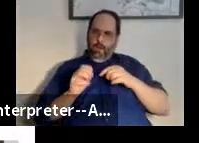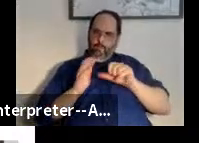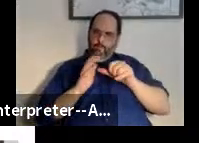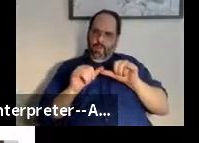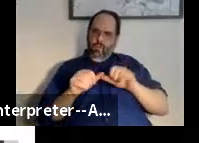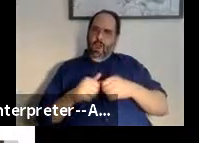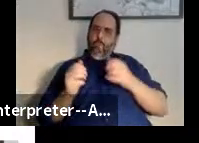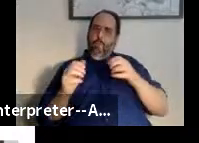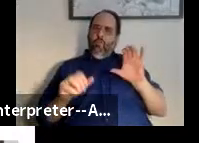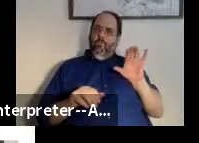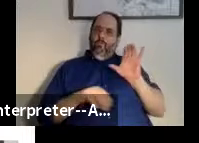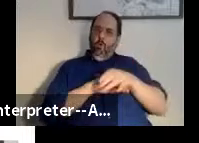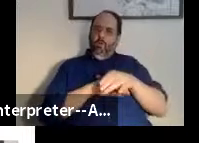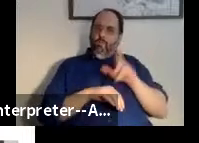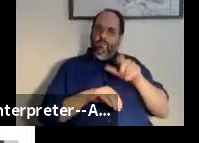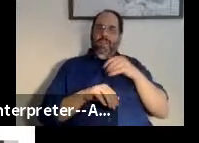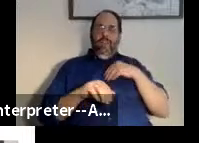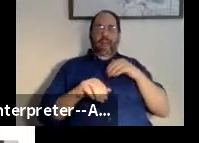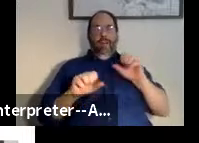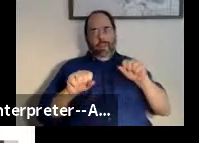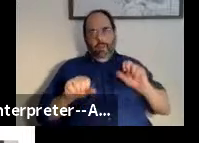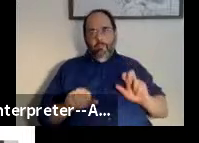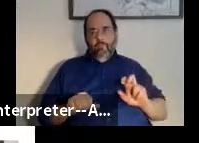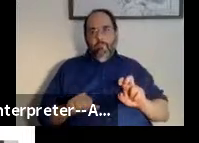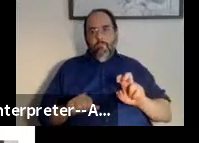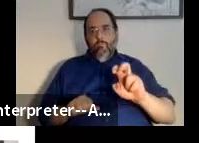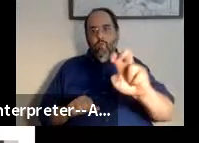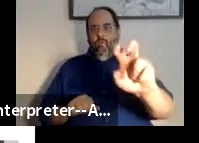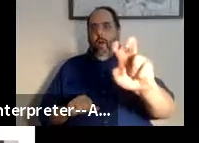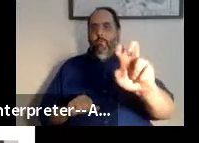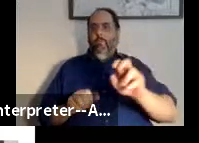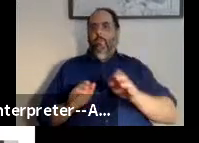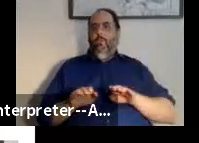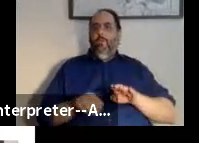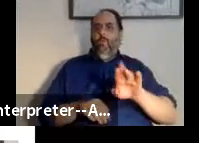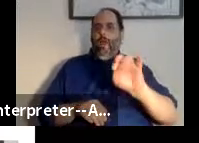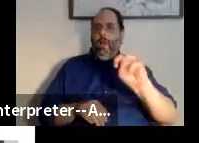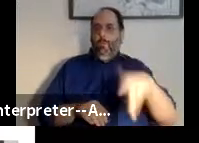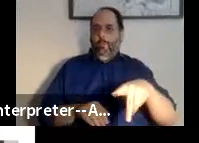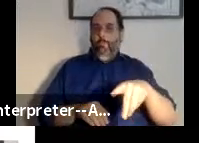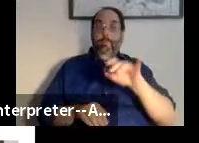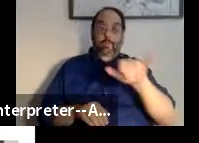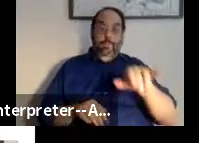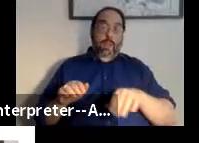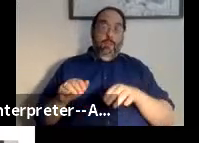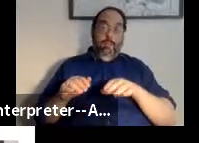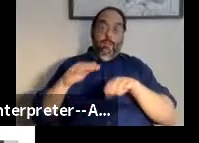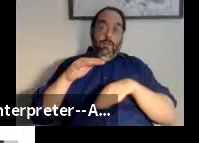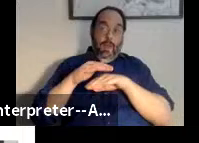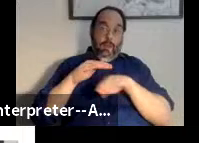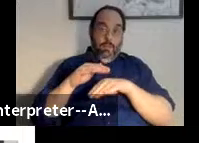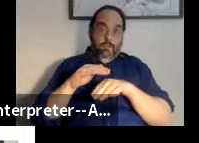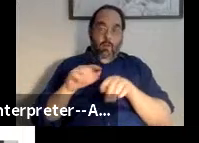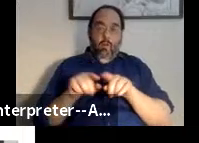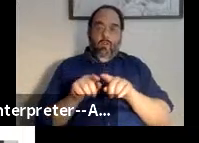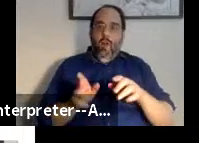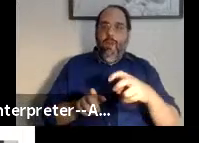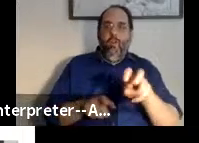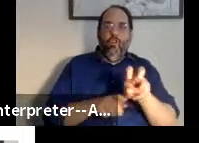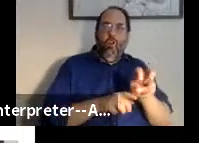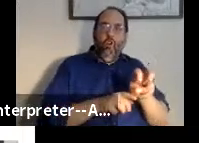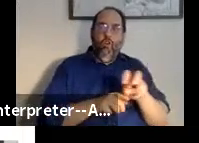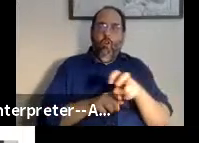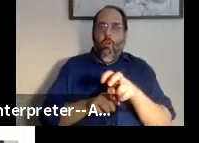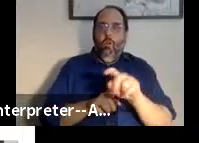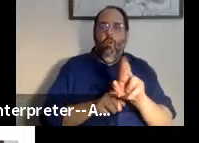to propel up that distance. Okay, so that's your baseline. You also have a curve test or a turn test. You